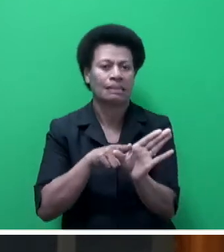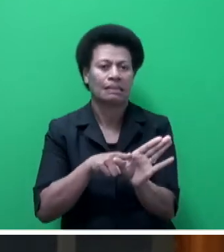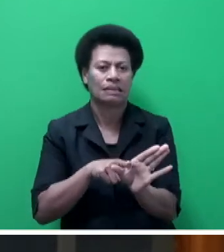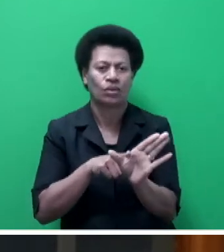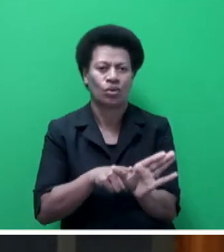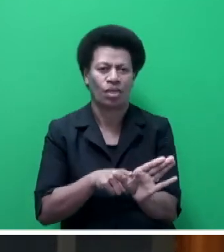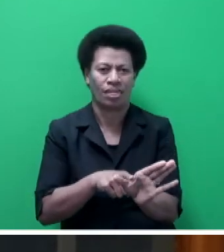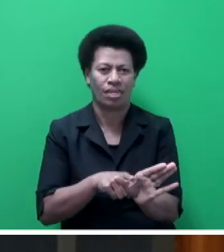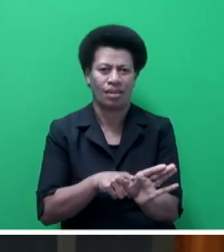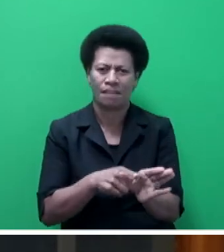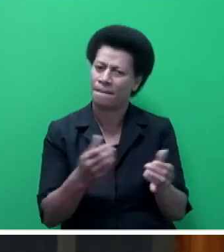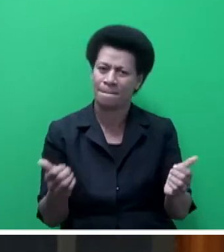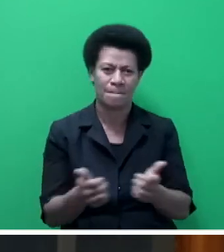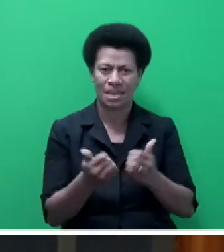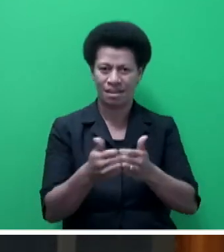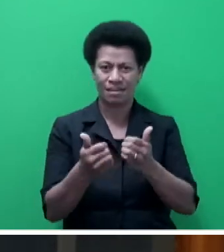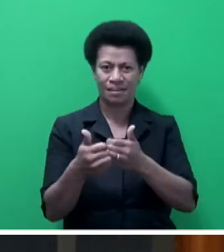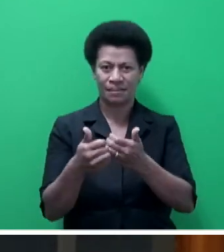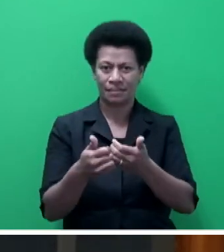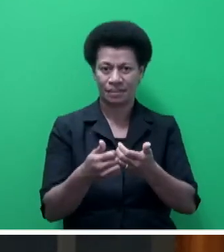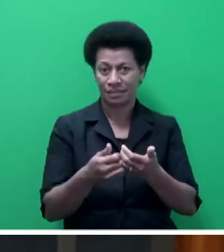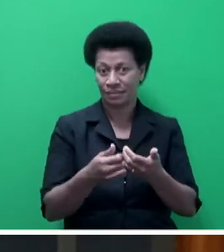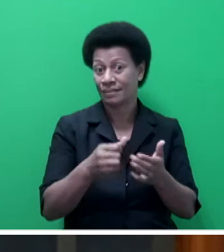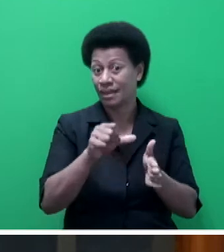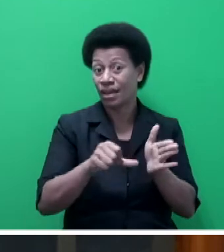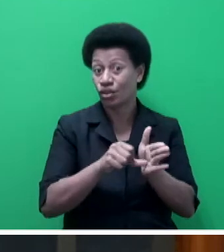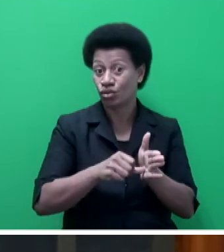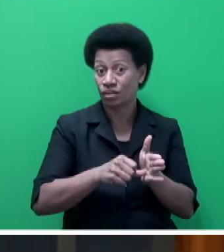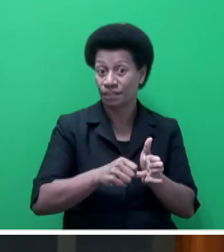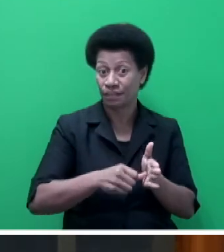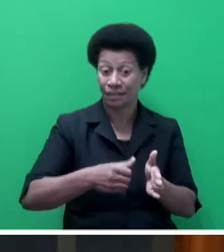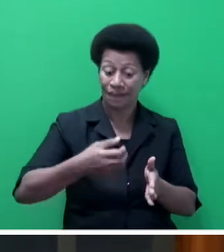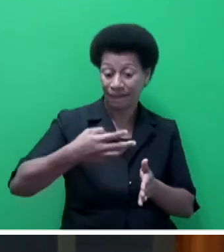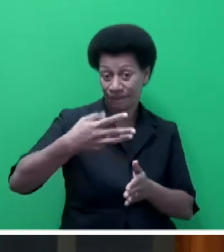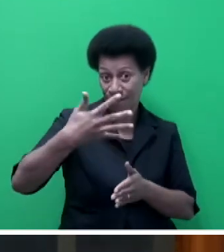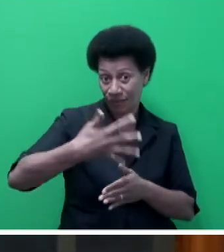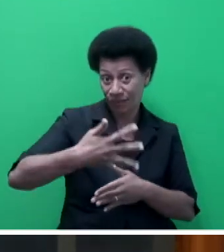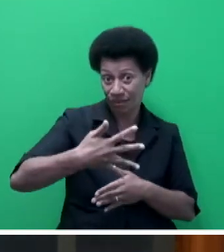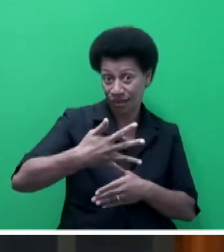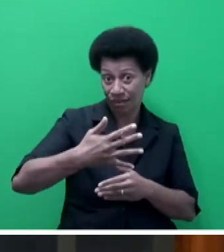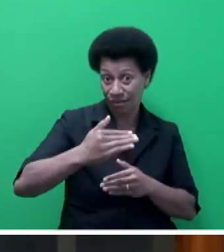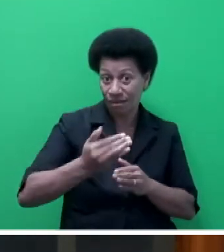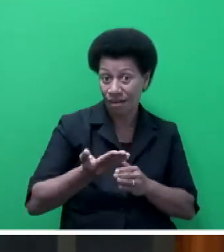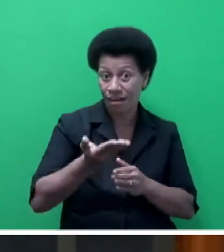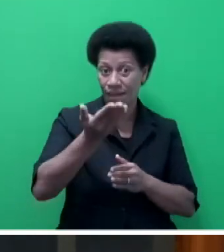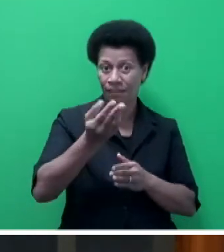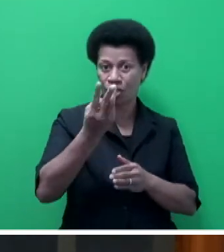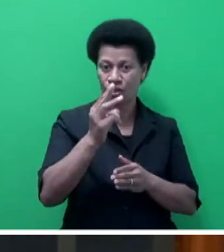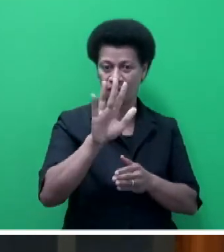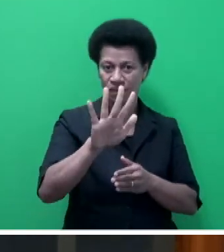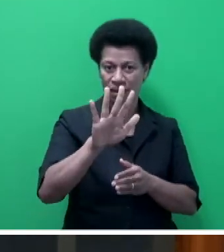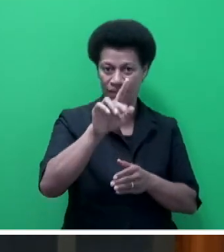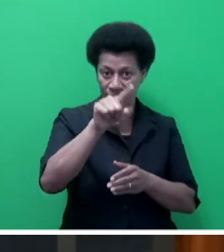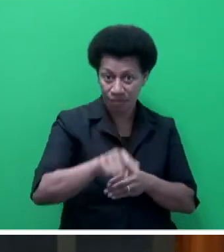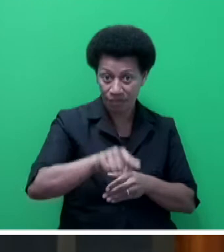Youths between the ages of 15 to 35, and as we all should know by now, makes over